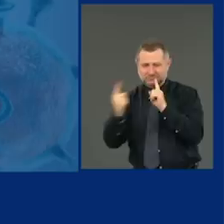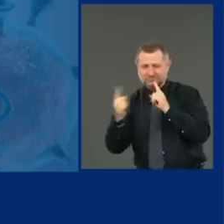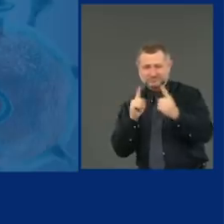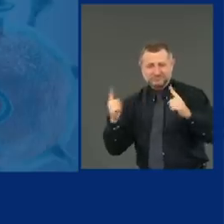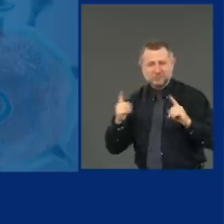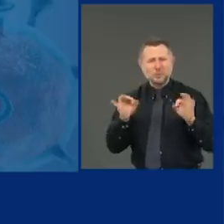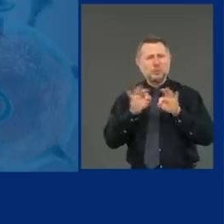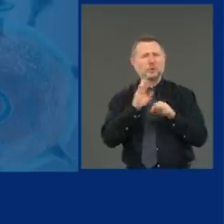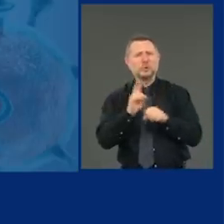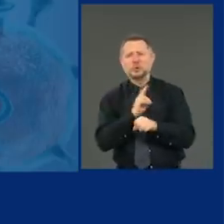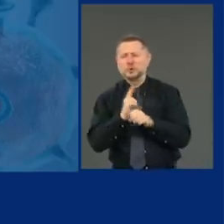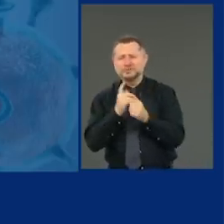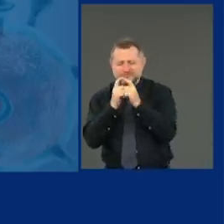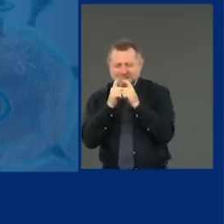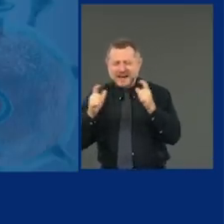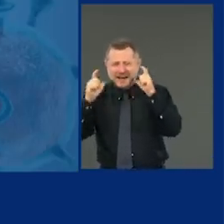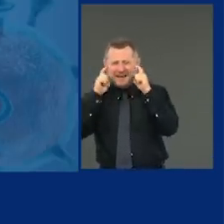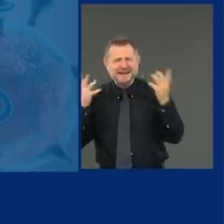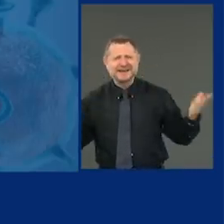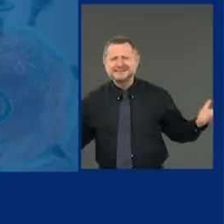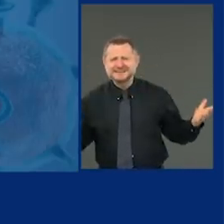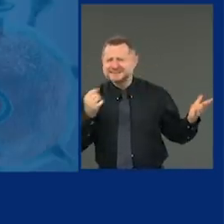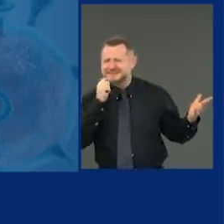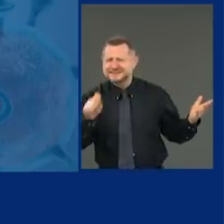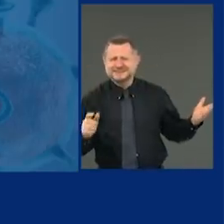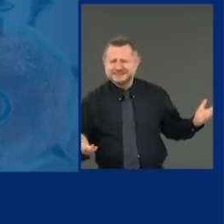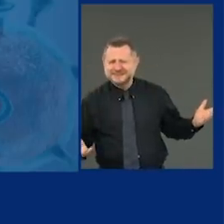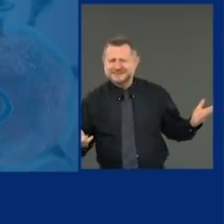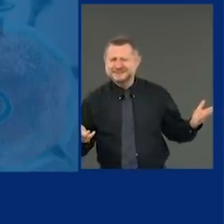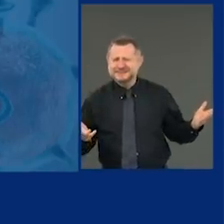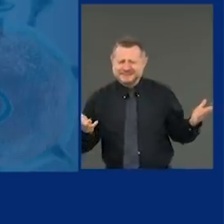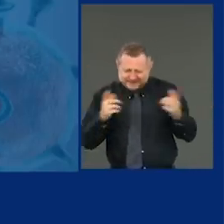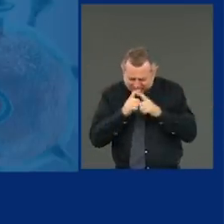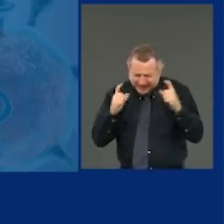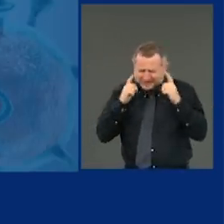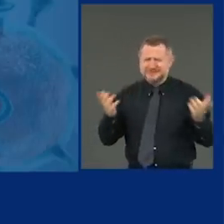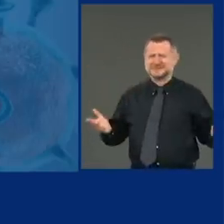the mask. Wear the mask. And